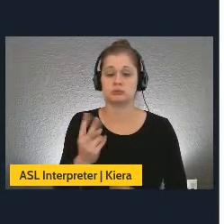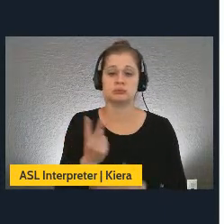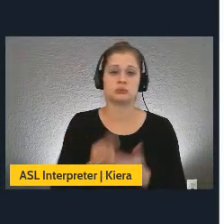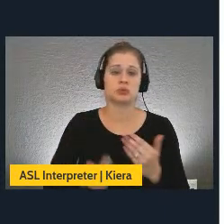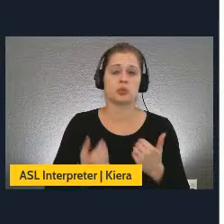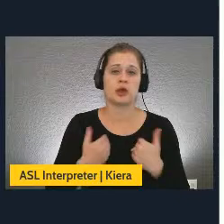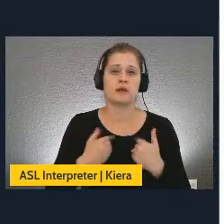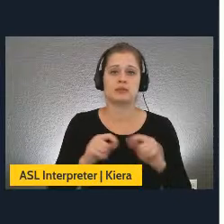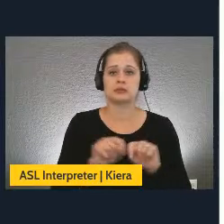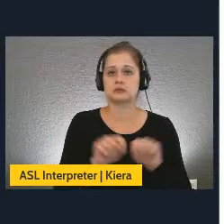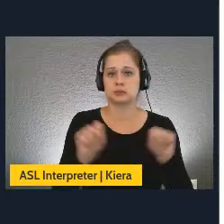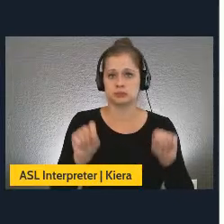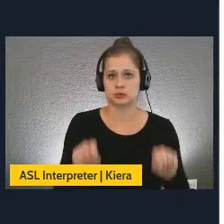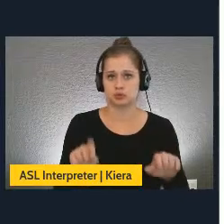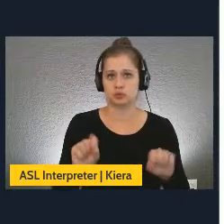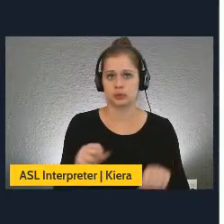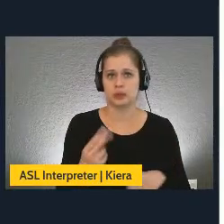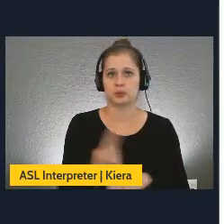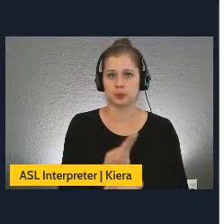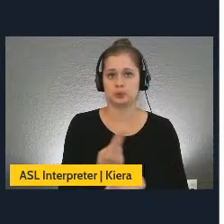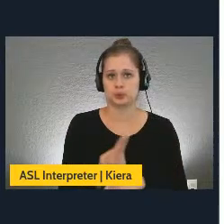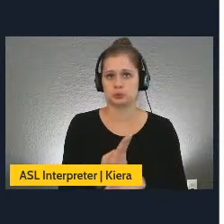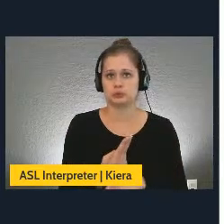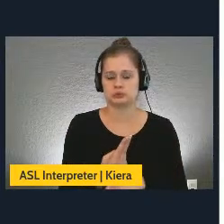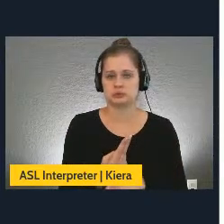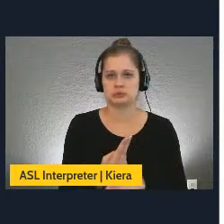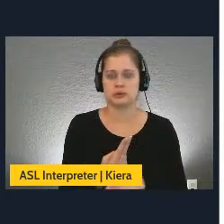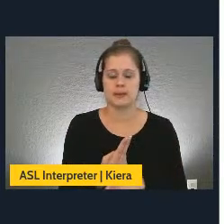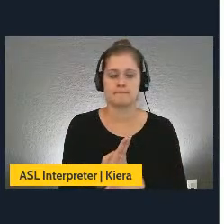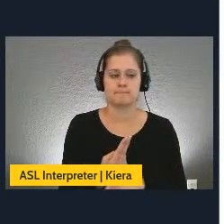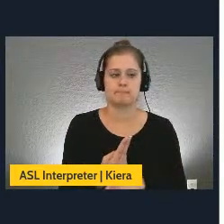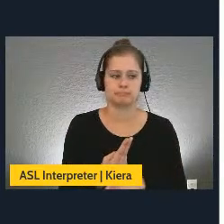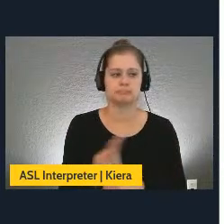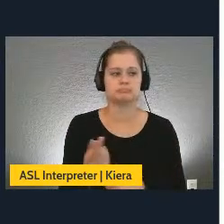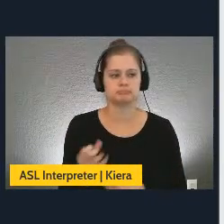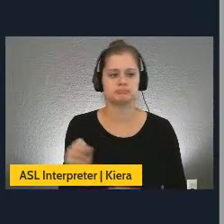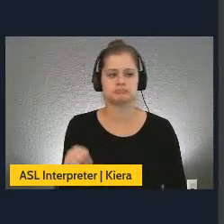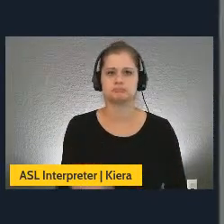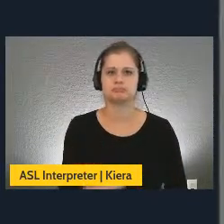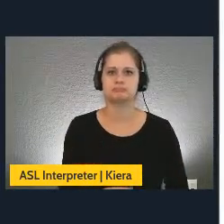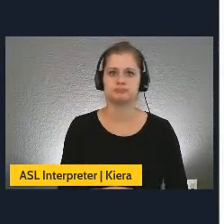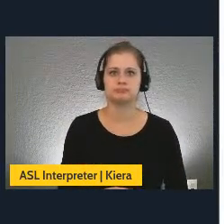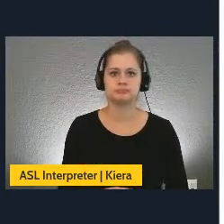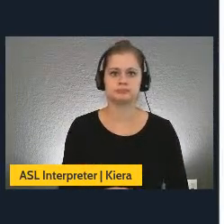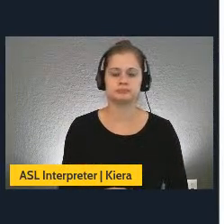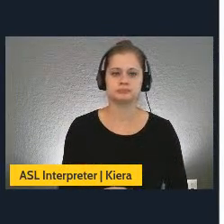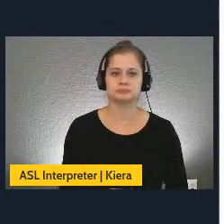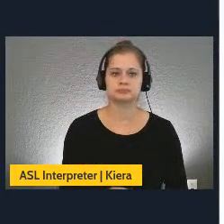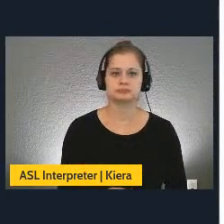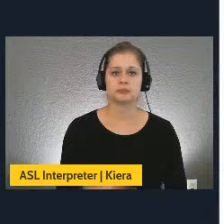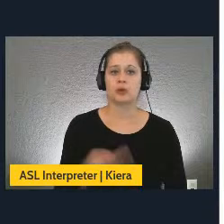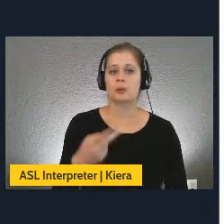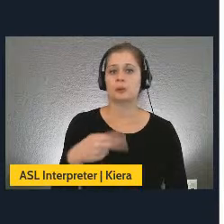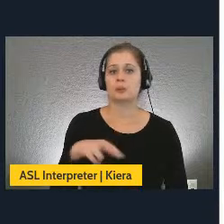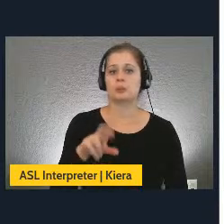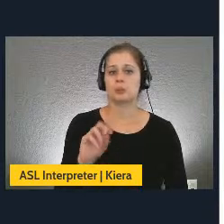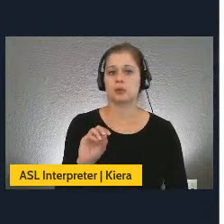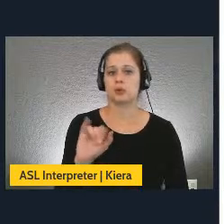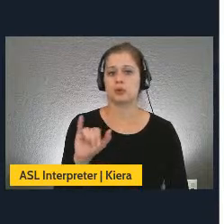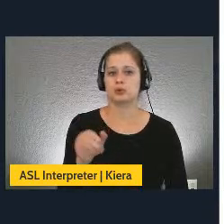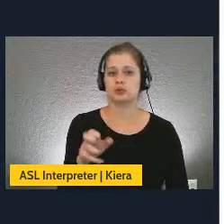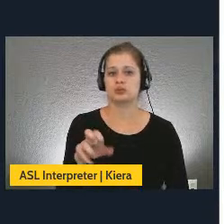templates that you can use. And yeah, projen is in the end a